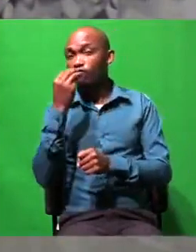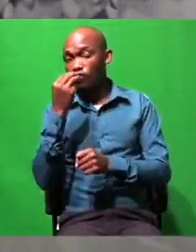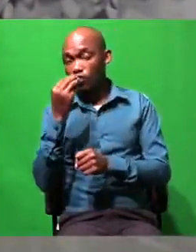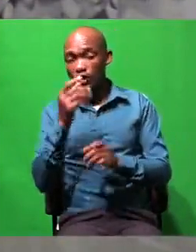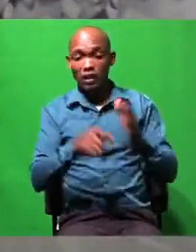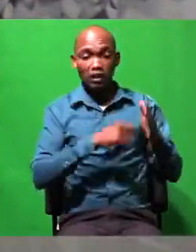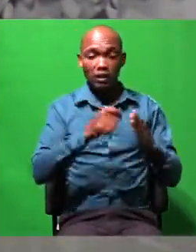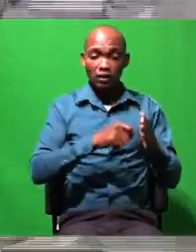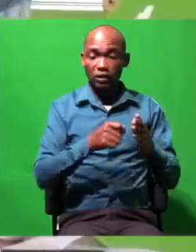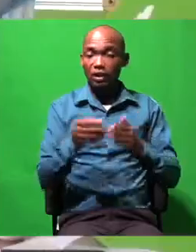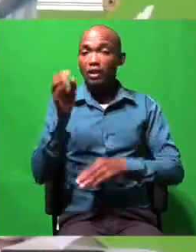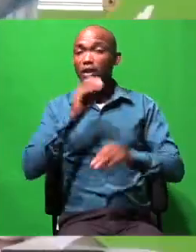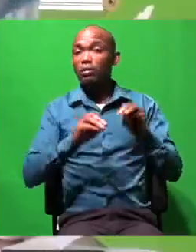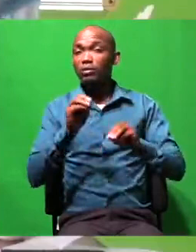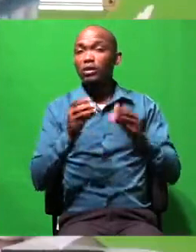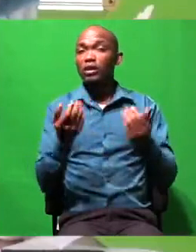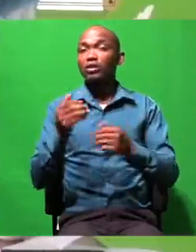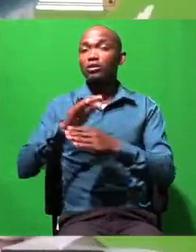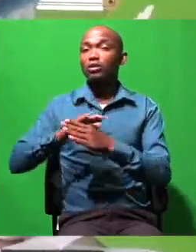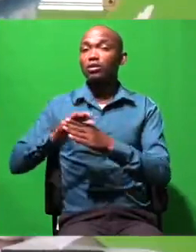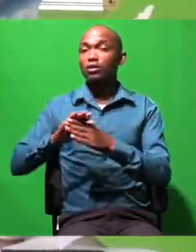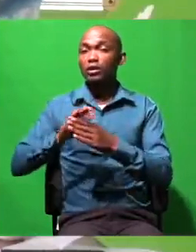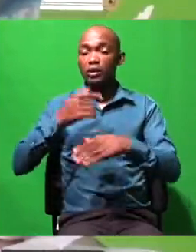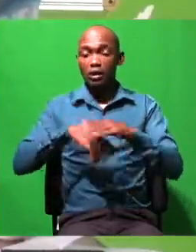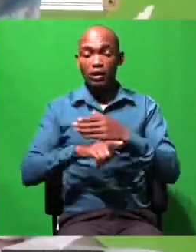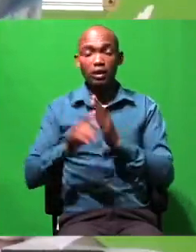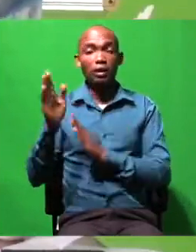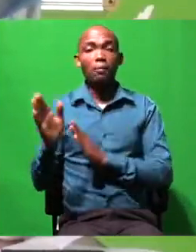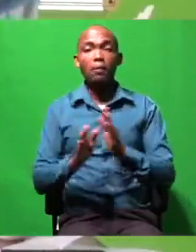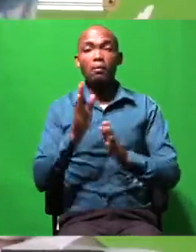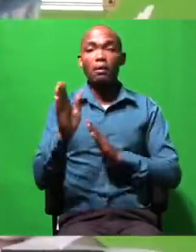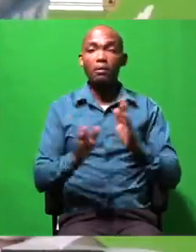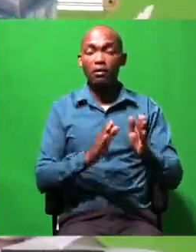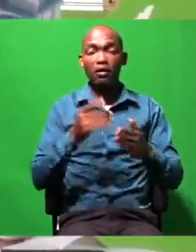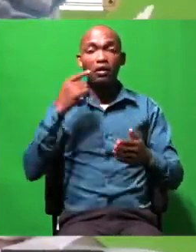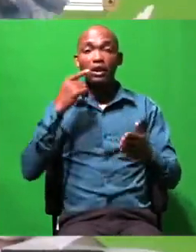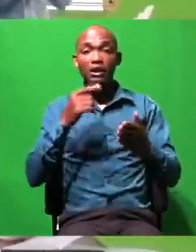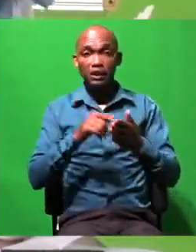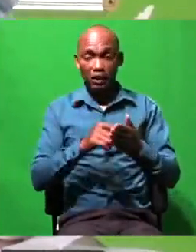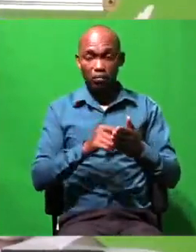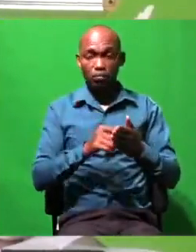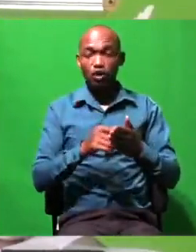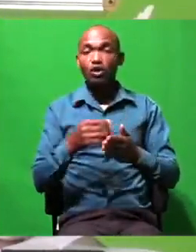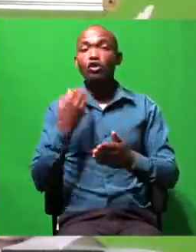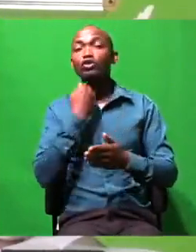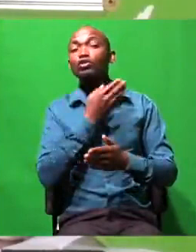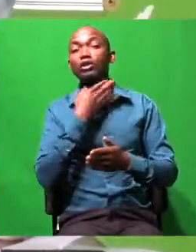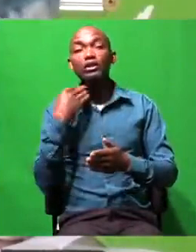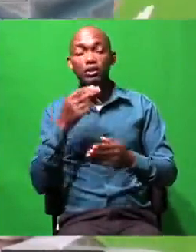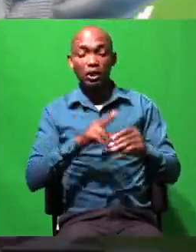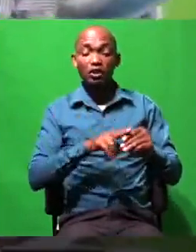beverage industry, whereby chemistry is going to be applied in preparation, for example, juices, soda, and